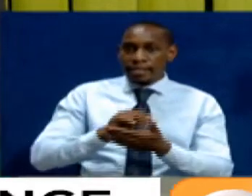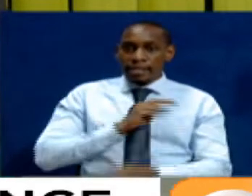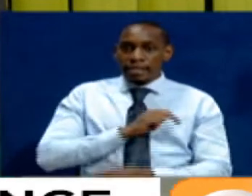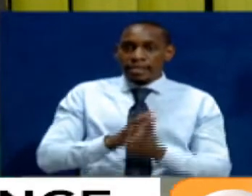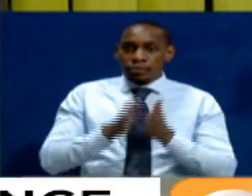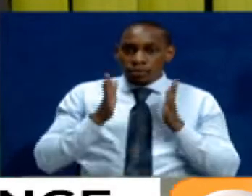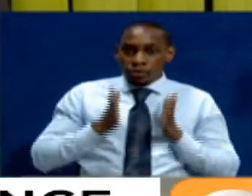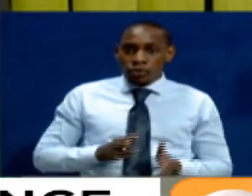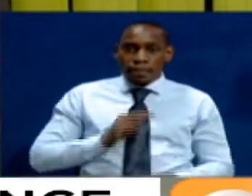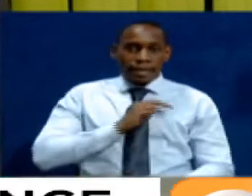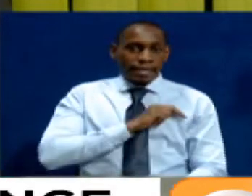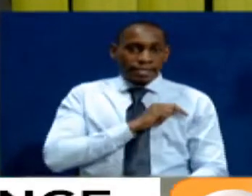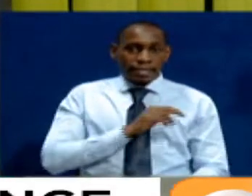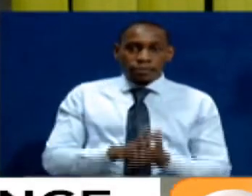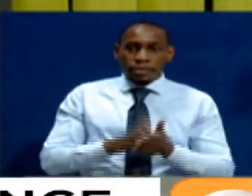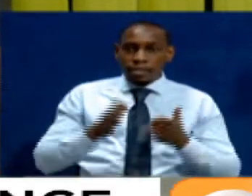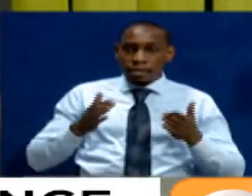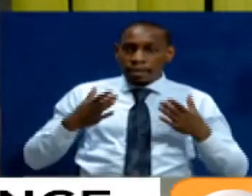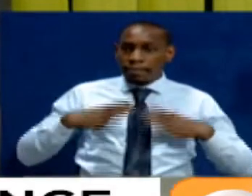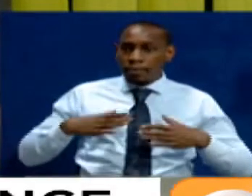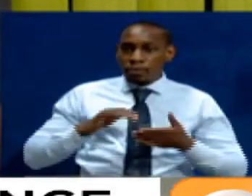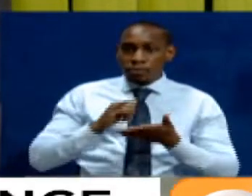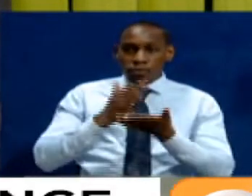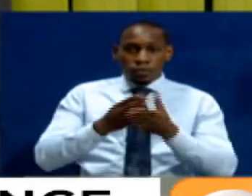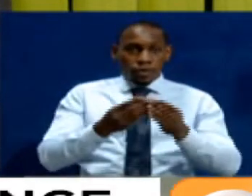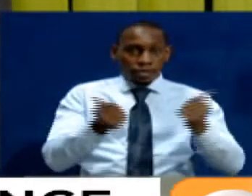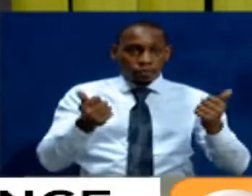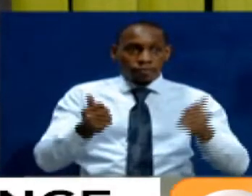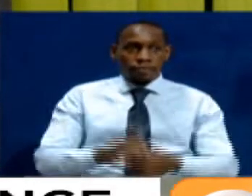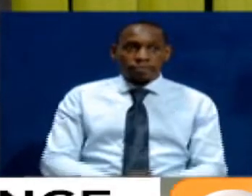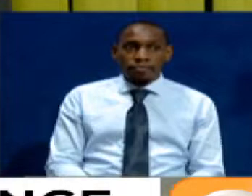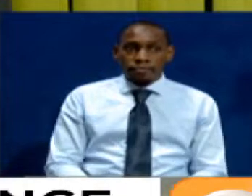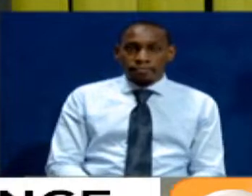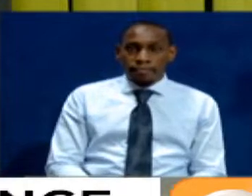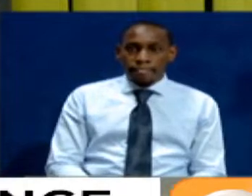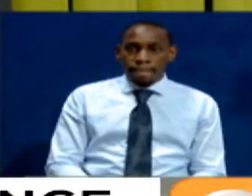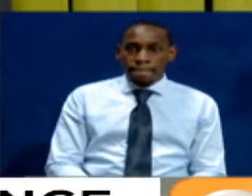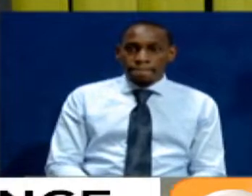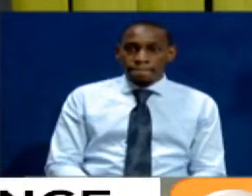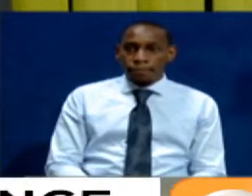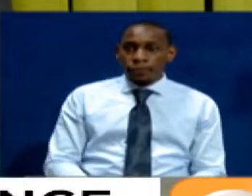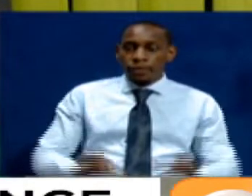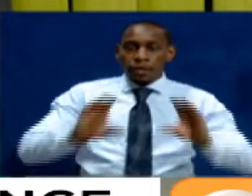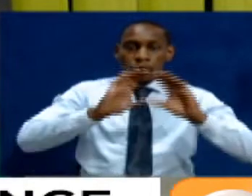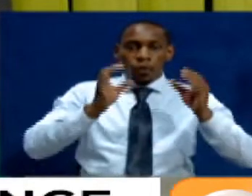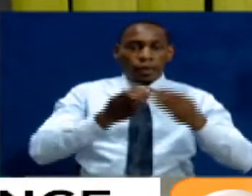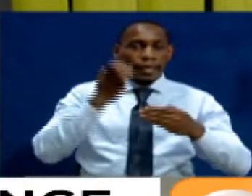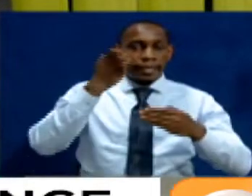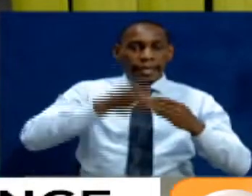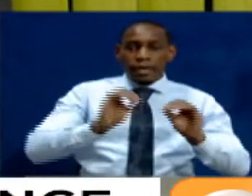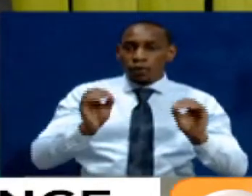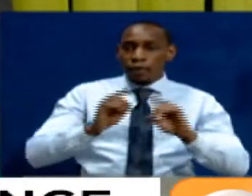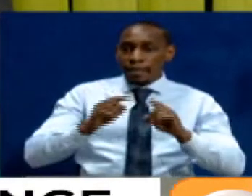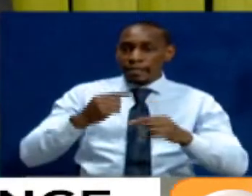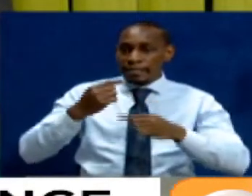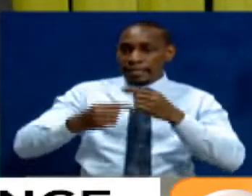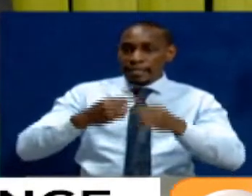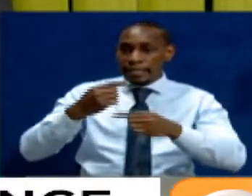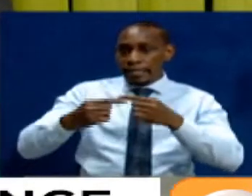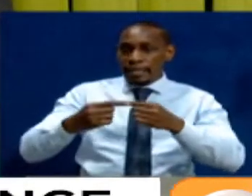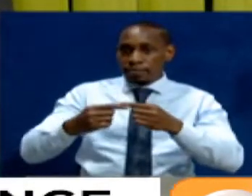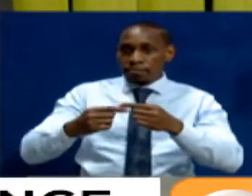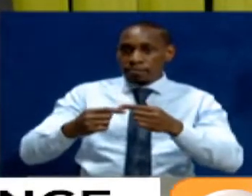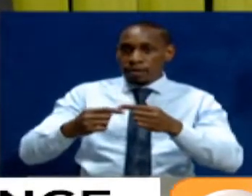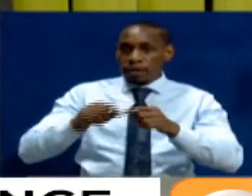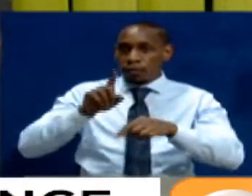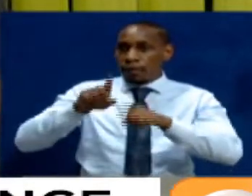and human nature and human beings will still overcome this. So it's not the end of the world, but it will keep on going